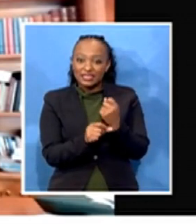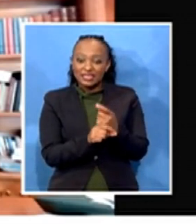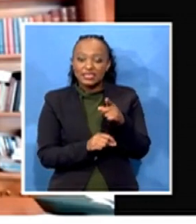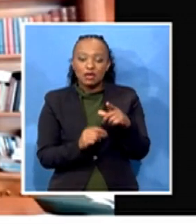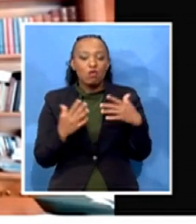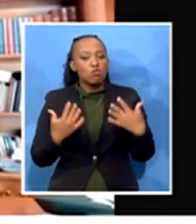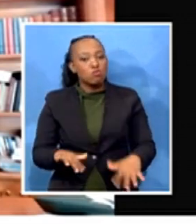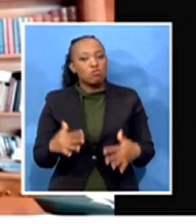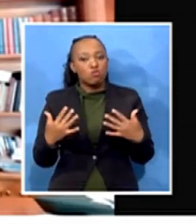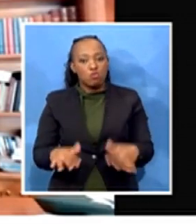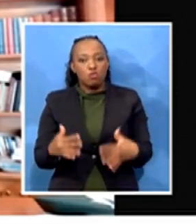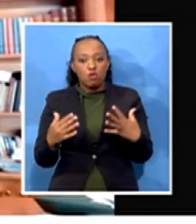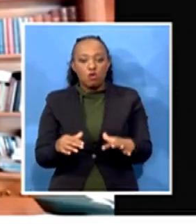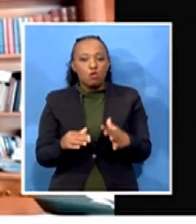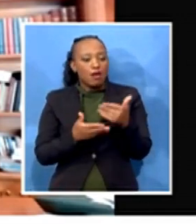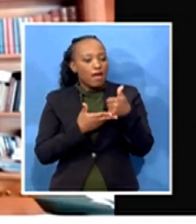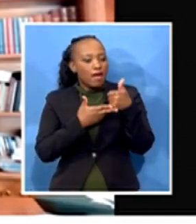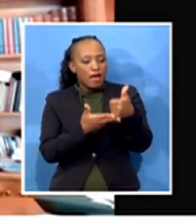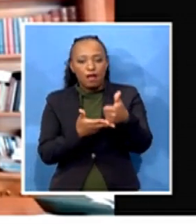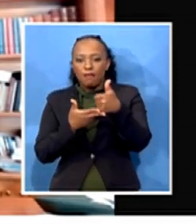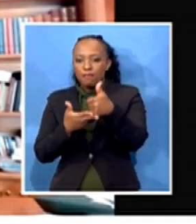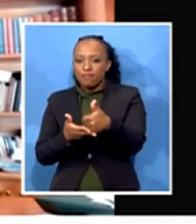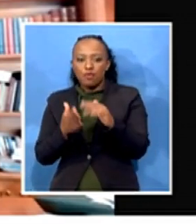commuters and to the economy as a whole.